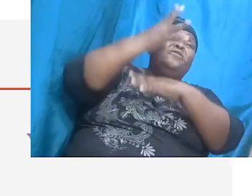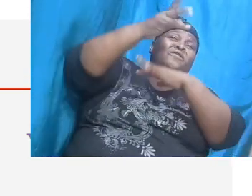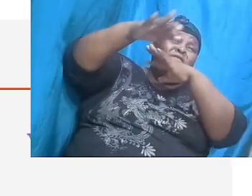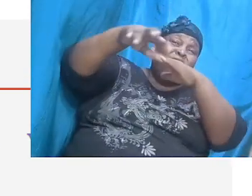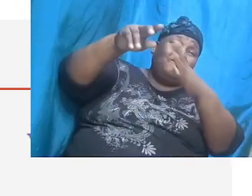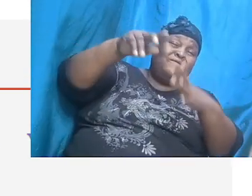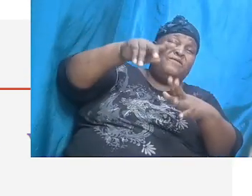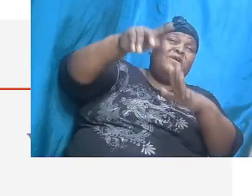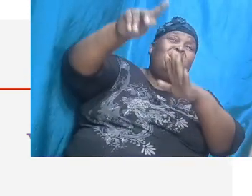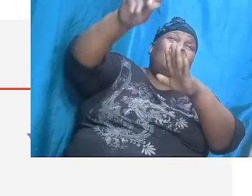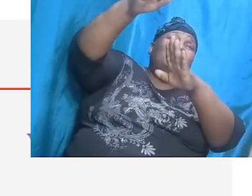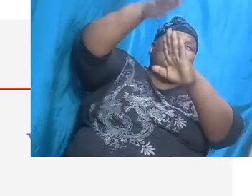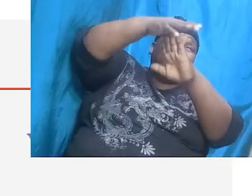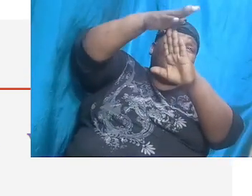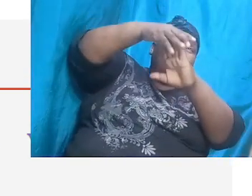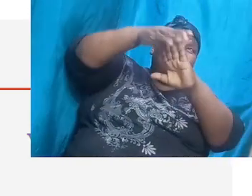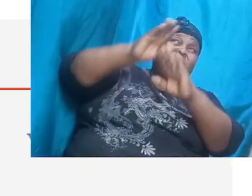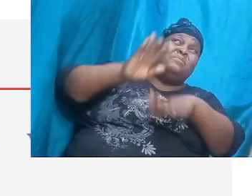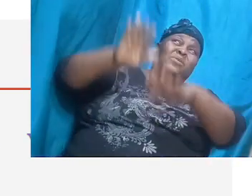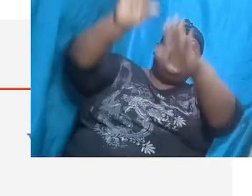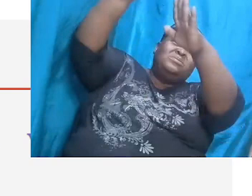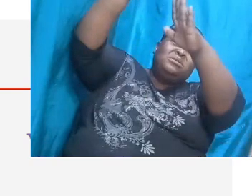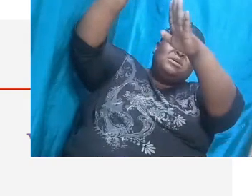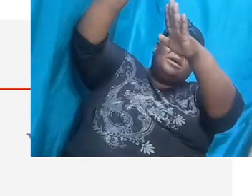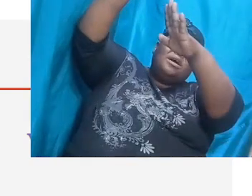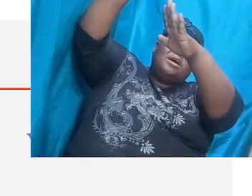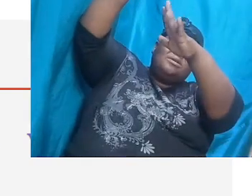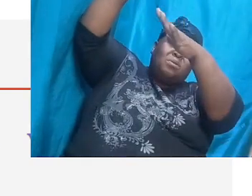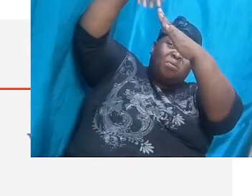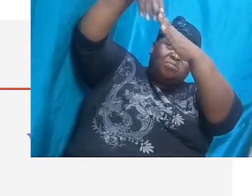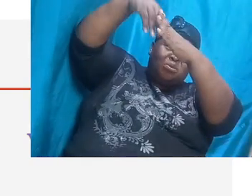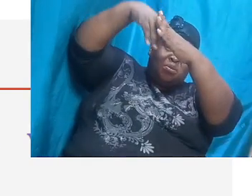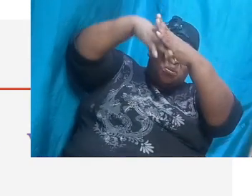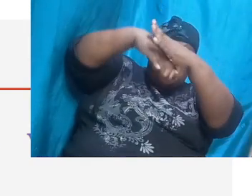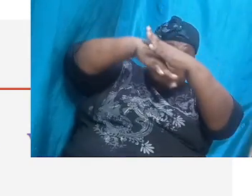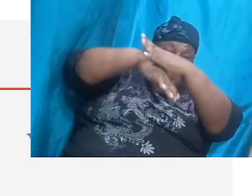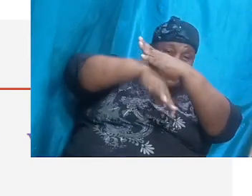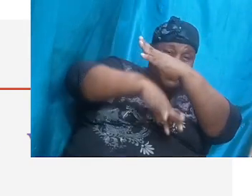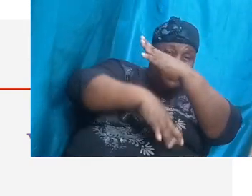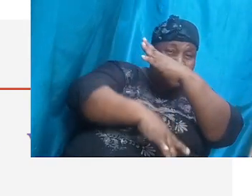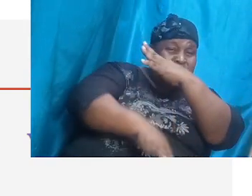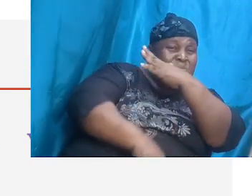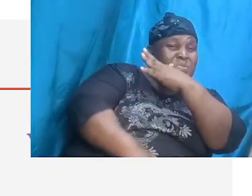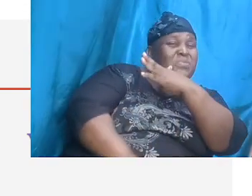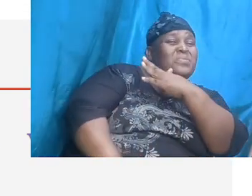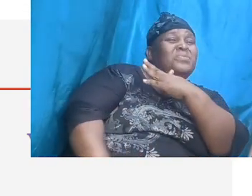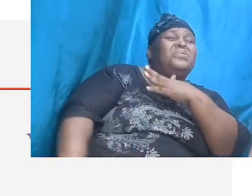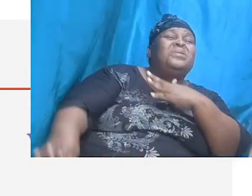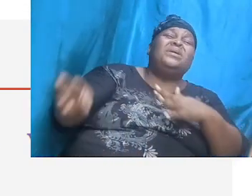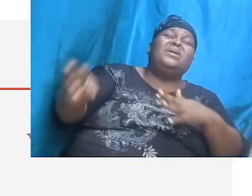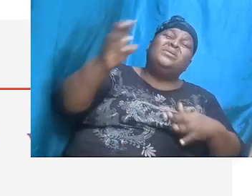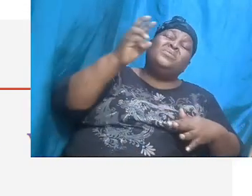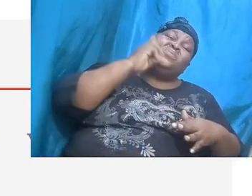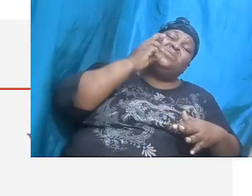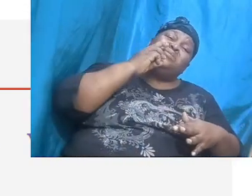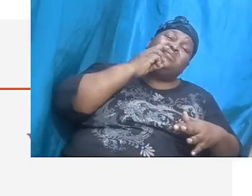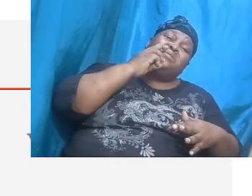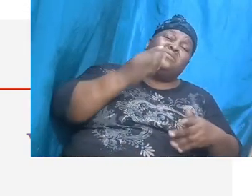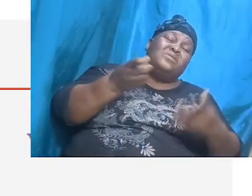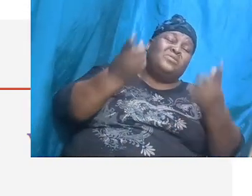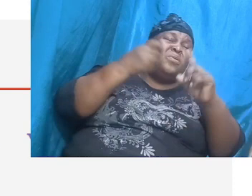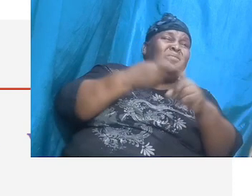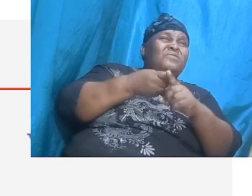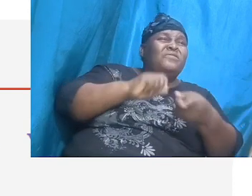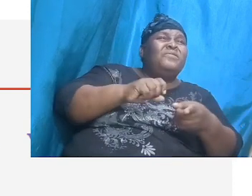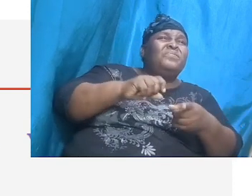and would flow down to the bottom of the mountain. And people would be refreshed by the water that comes from the top of the mountain. What